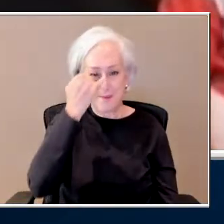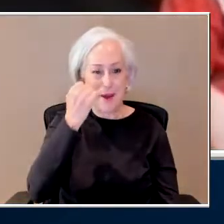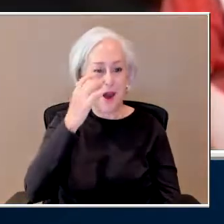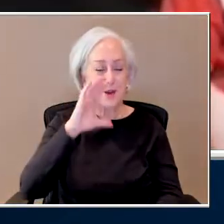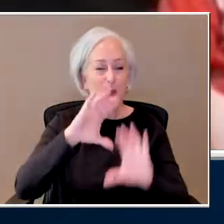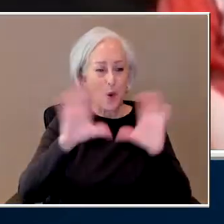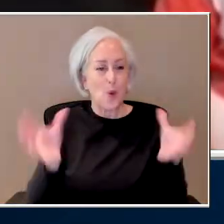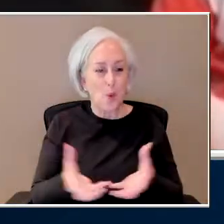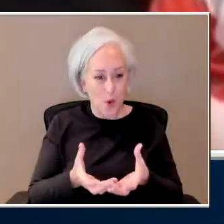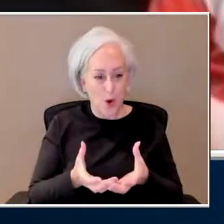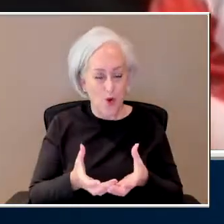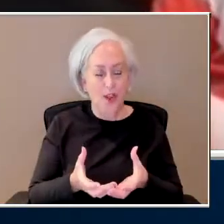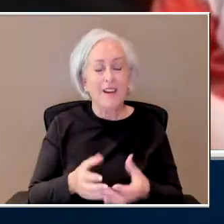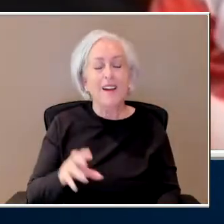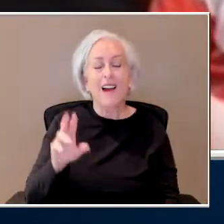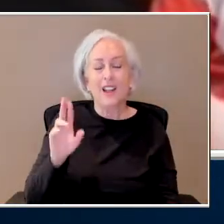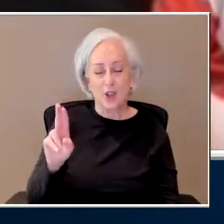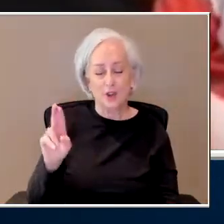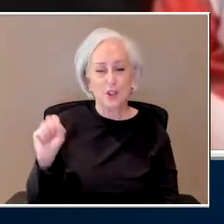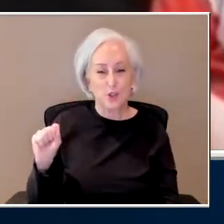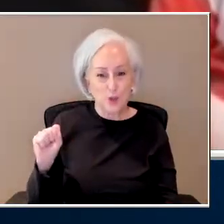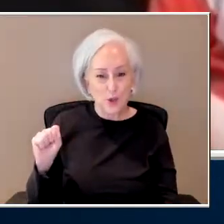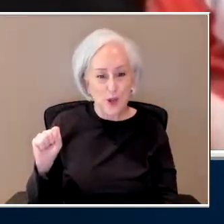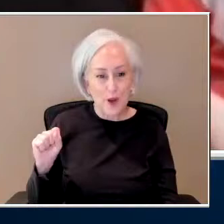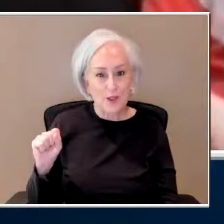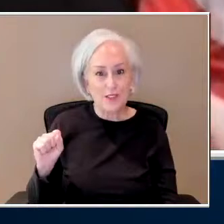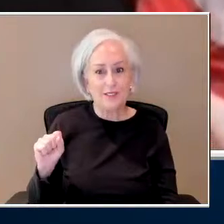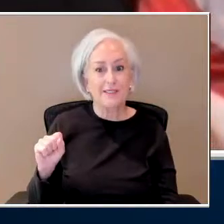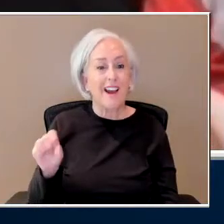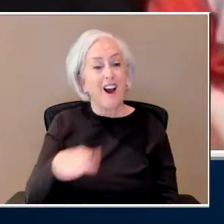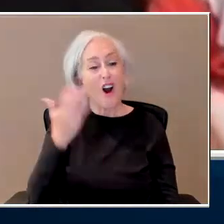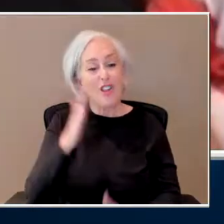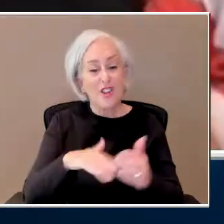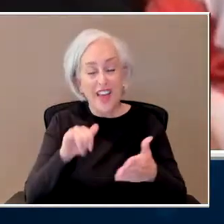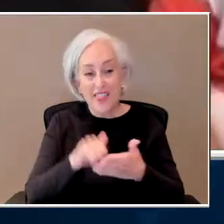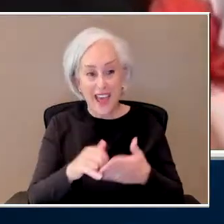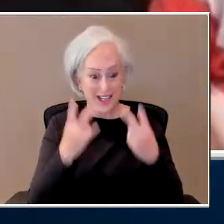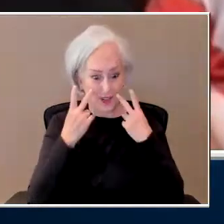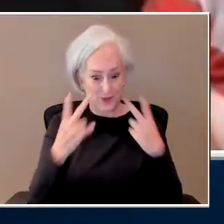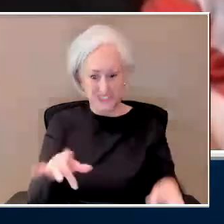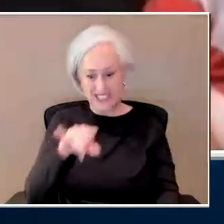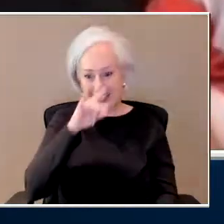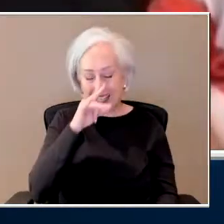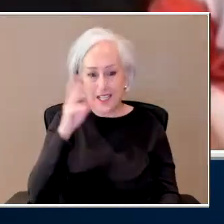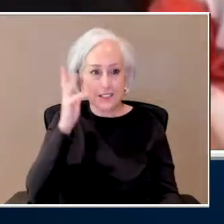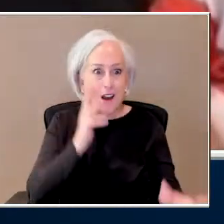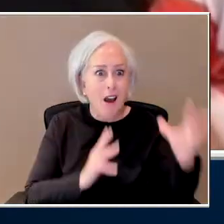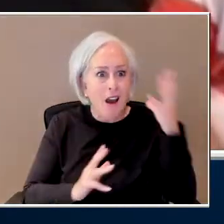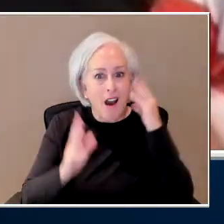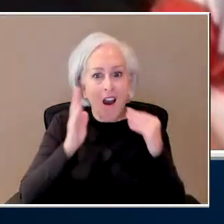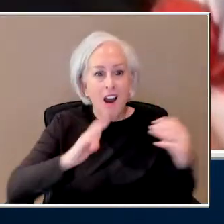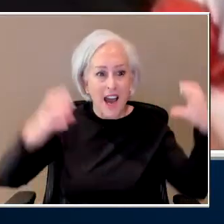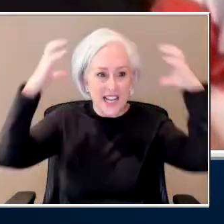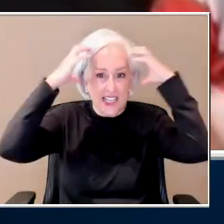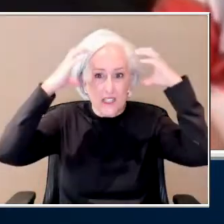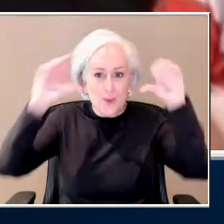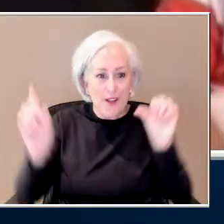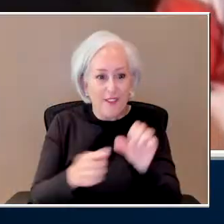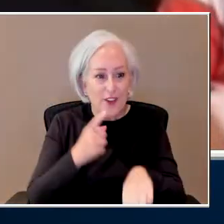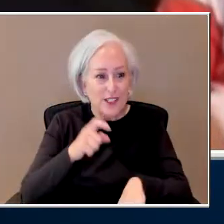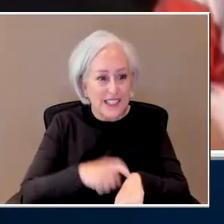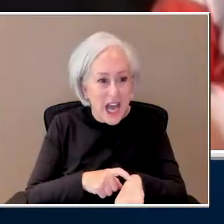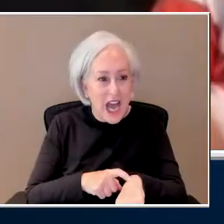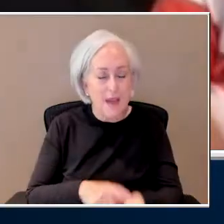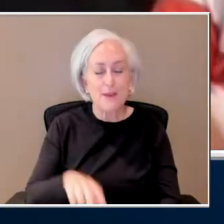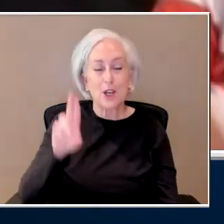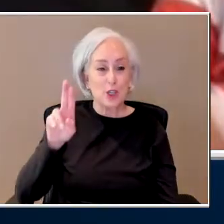But apart from that, just being able to see the kids get to experience Disney World for the first time and Universal Studios for the